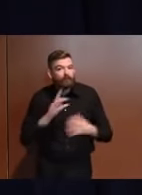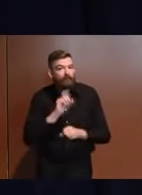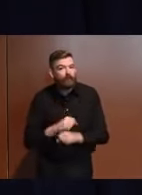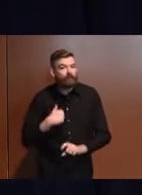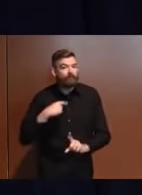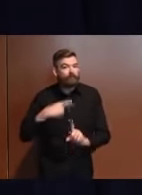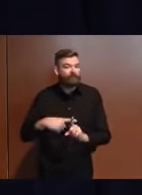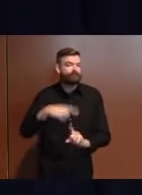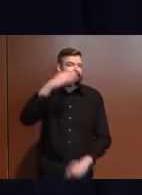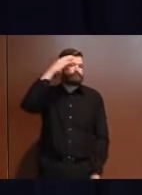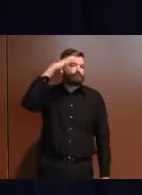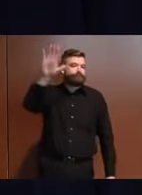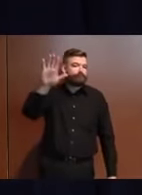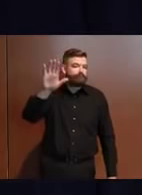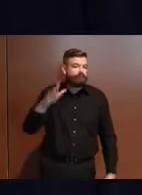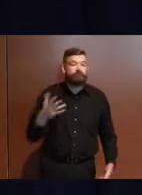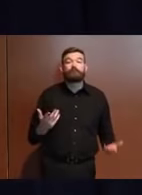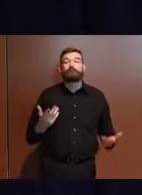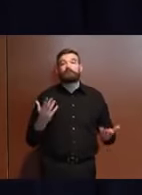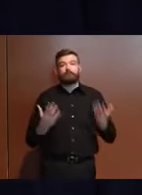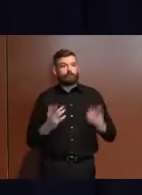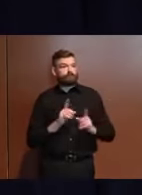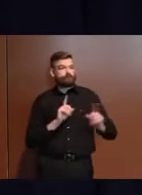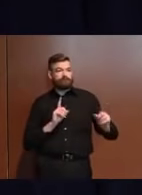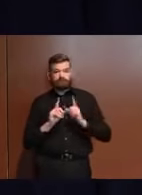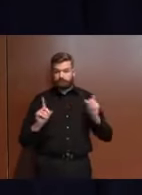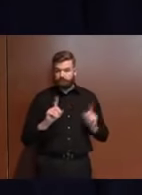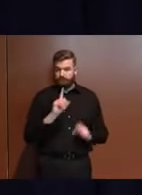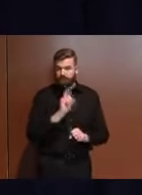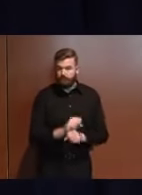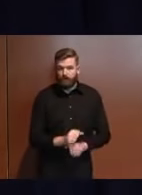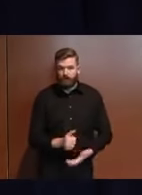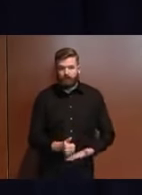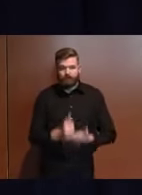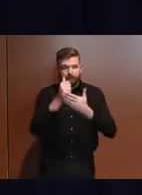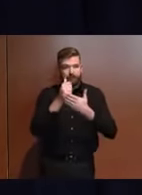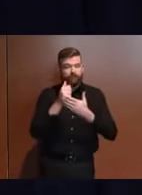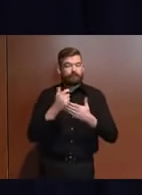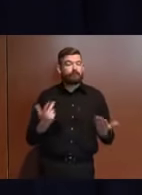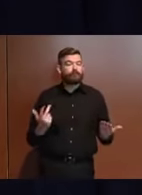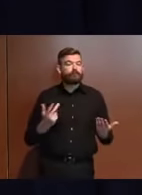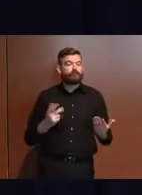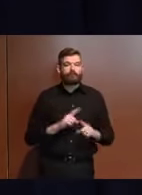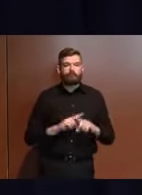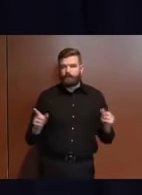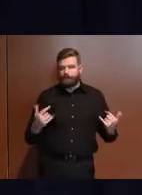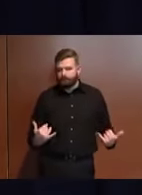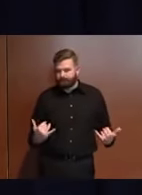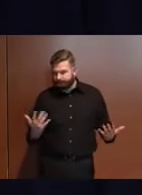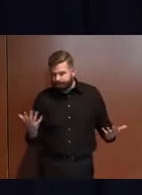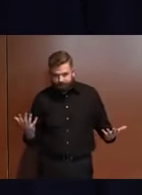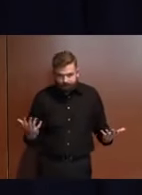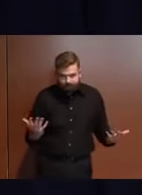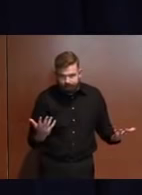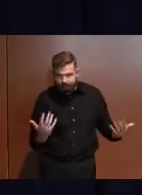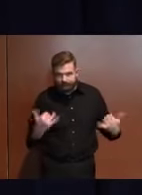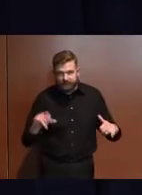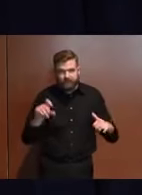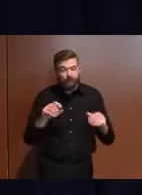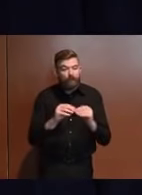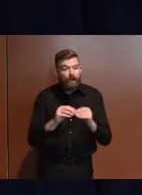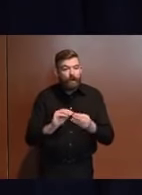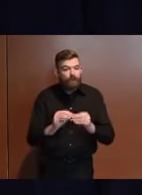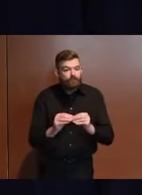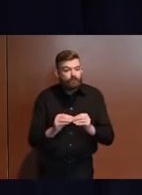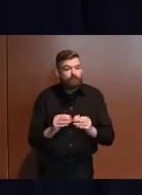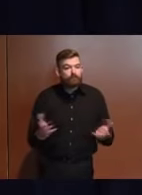So therefore, any projection at this point in time is suffering from the lack of that information.